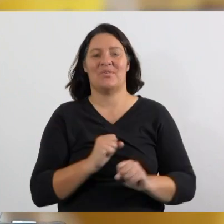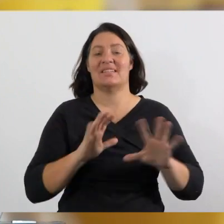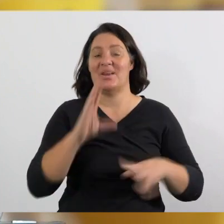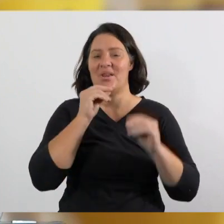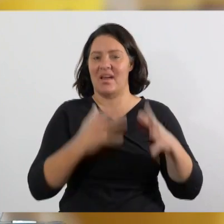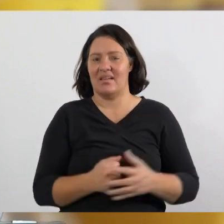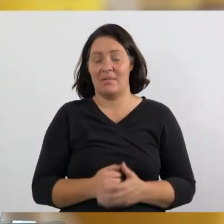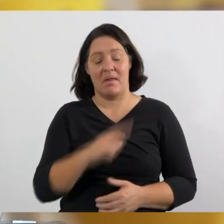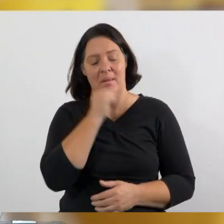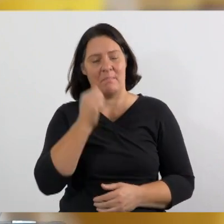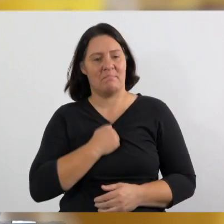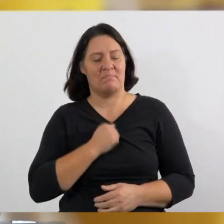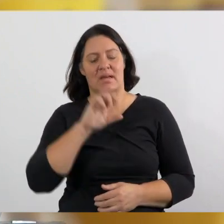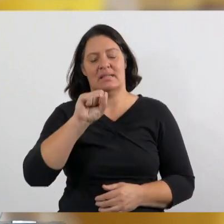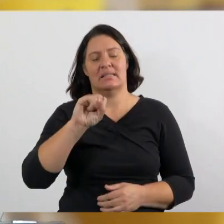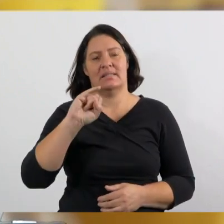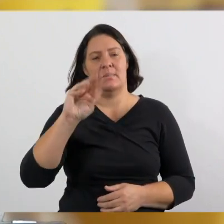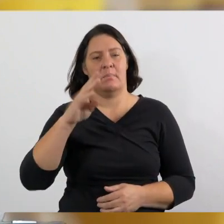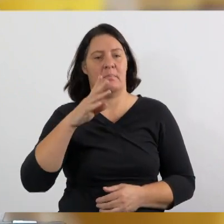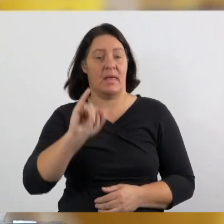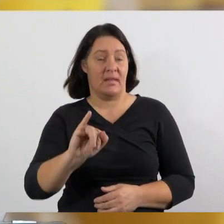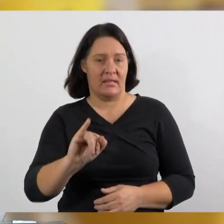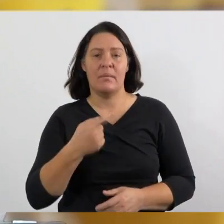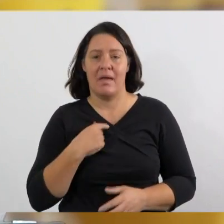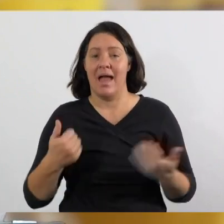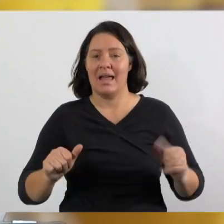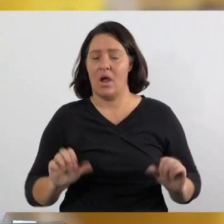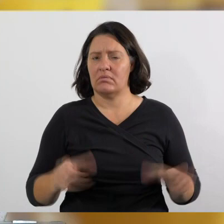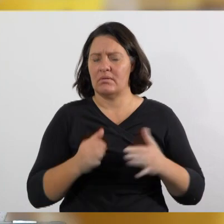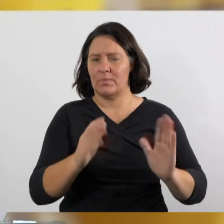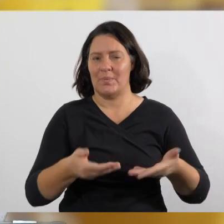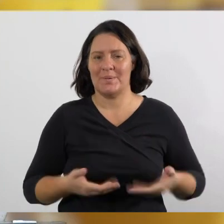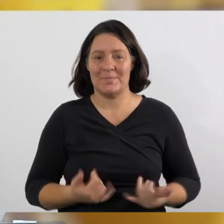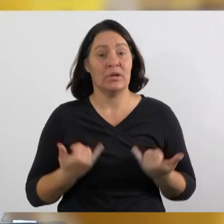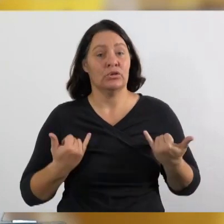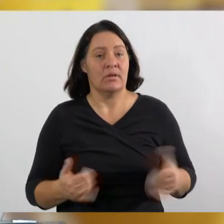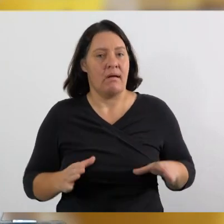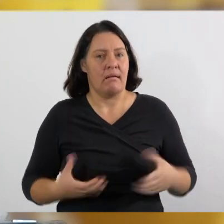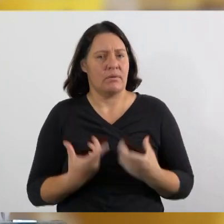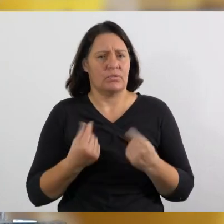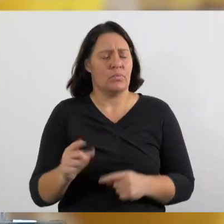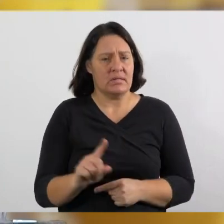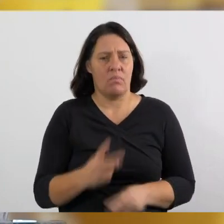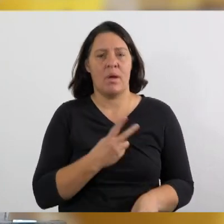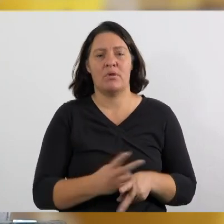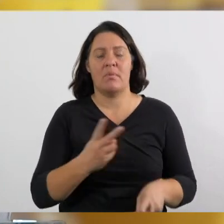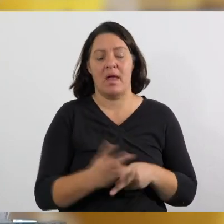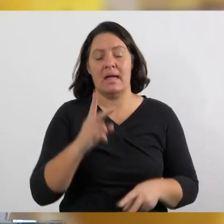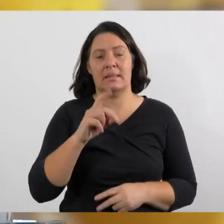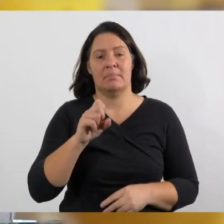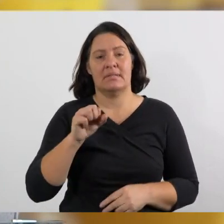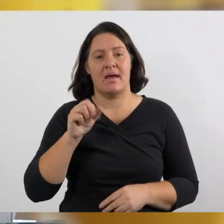Greetings, great learners. My name is Mr. Simbi and welcome to today's accounting class. In today's class, we're going to prepare